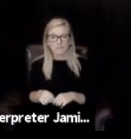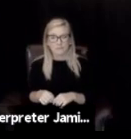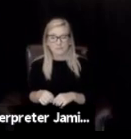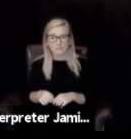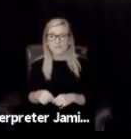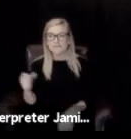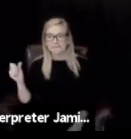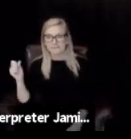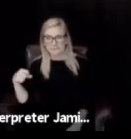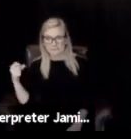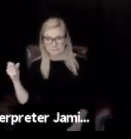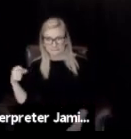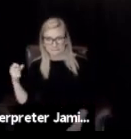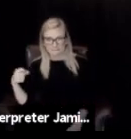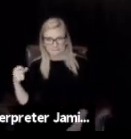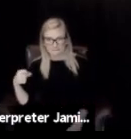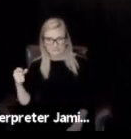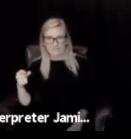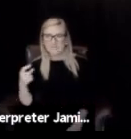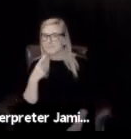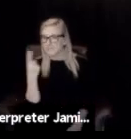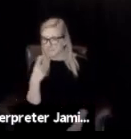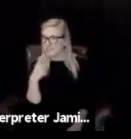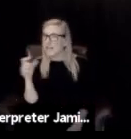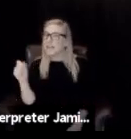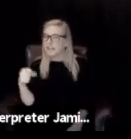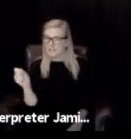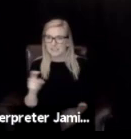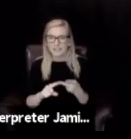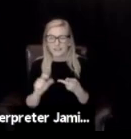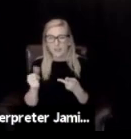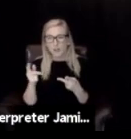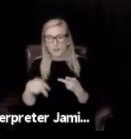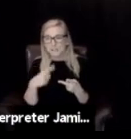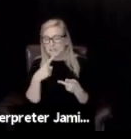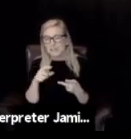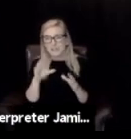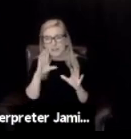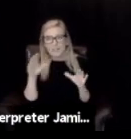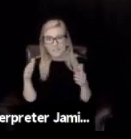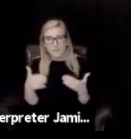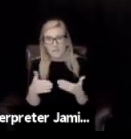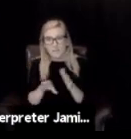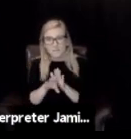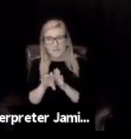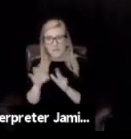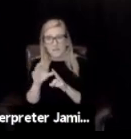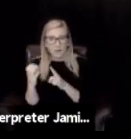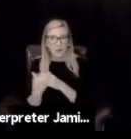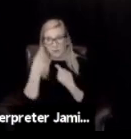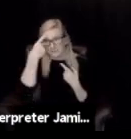Yeah, so one person, yes. Someone says they focus in creating a culture of consent in the